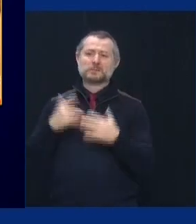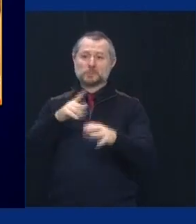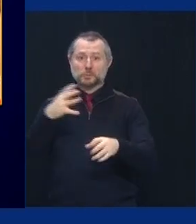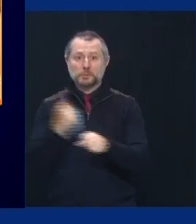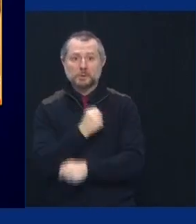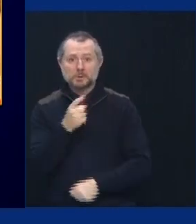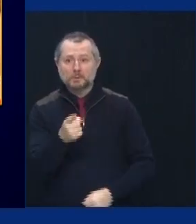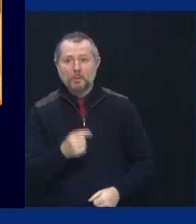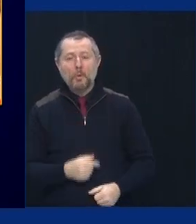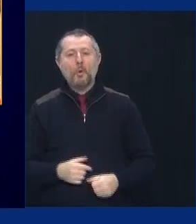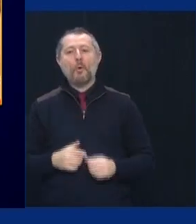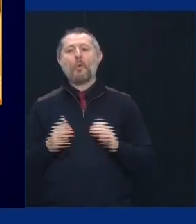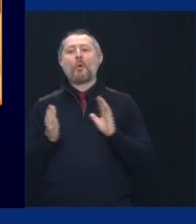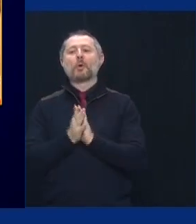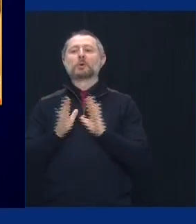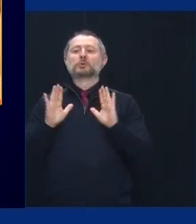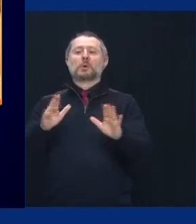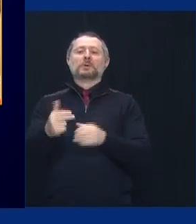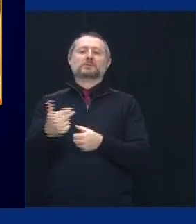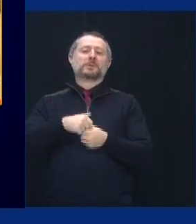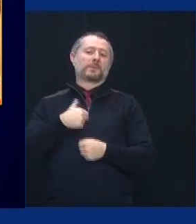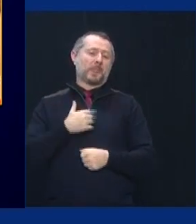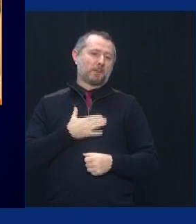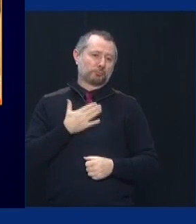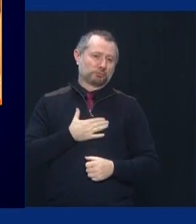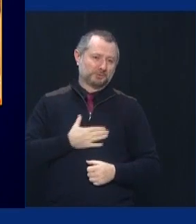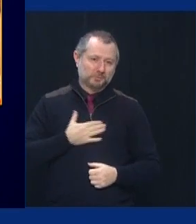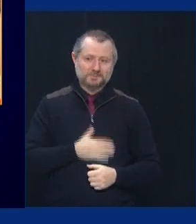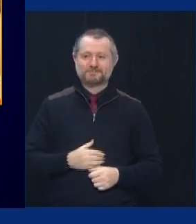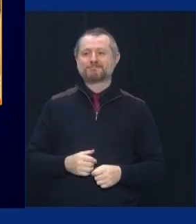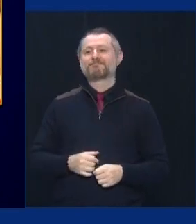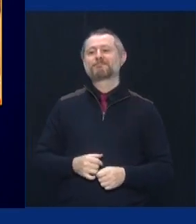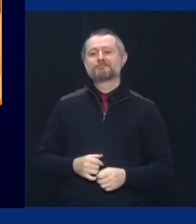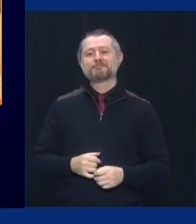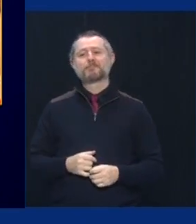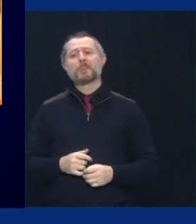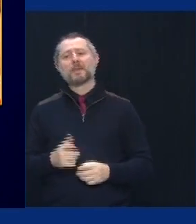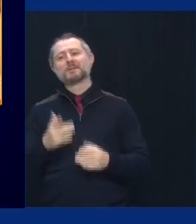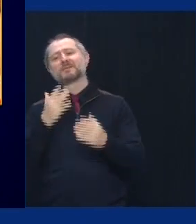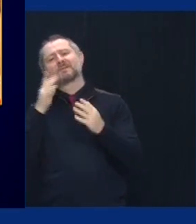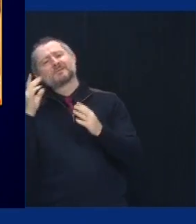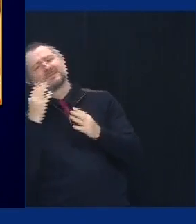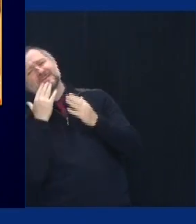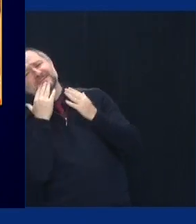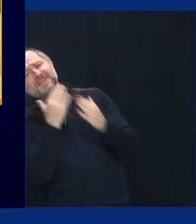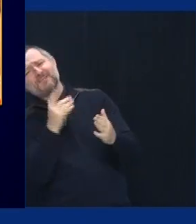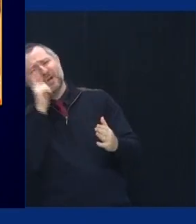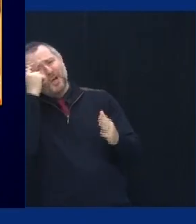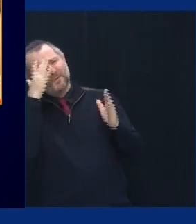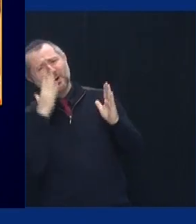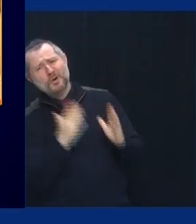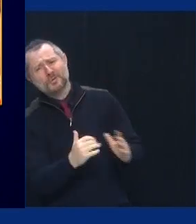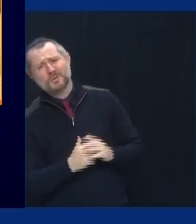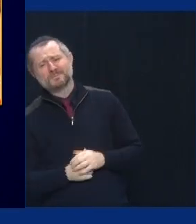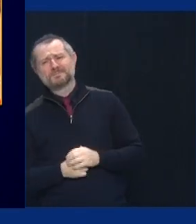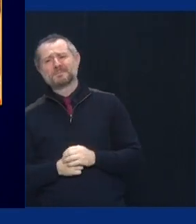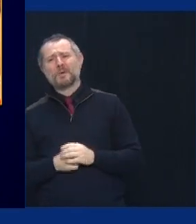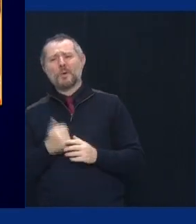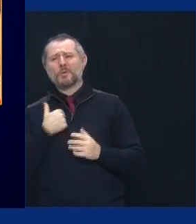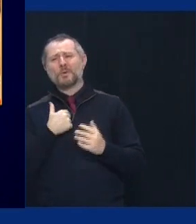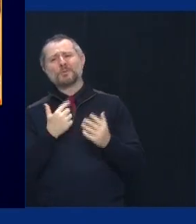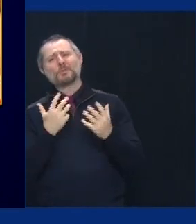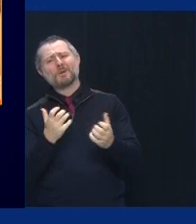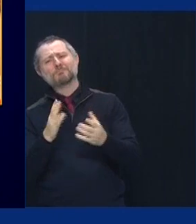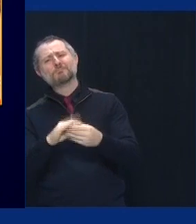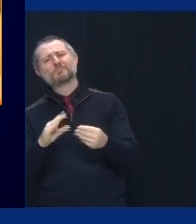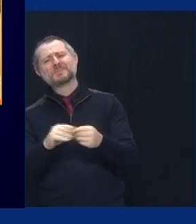great to be with you. Pleasure. Thank you. Thank you. Thank you so much, Governor. And let me just join in and thank you for